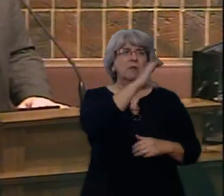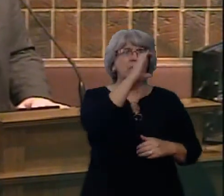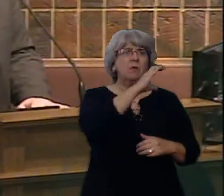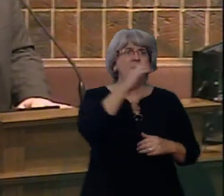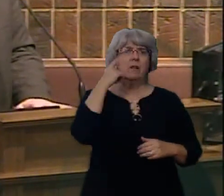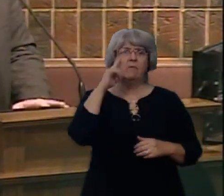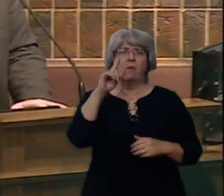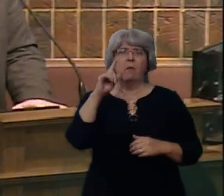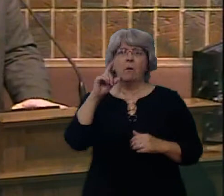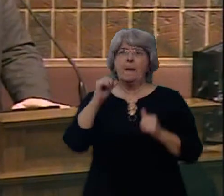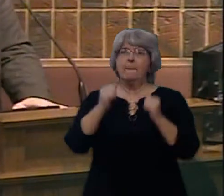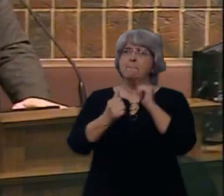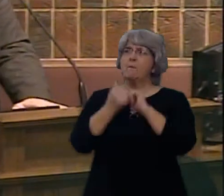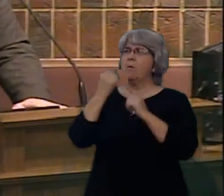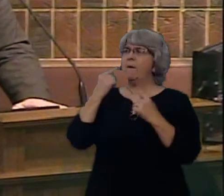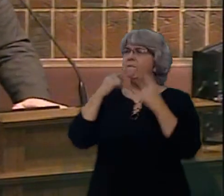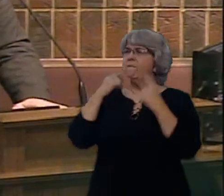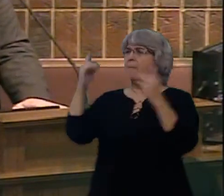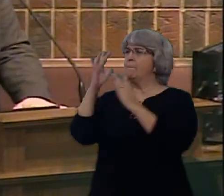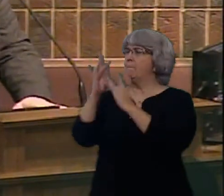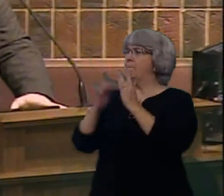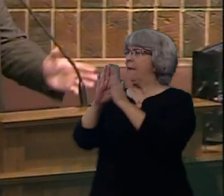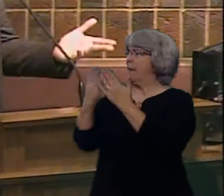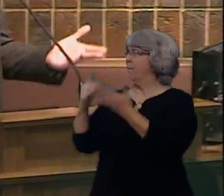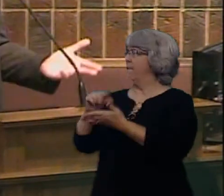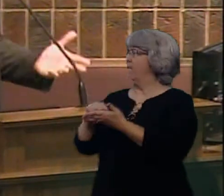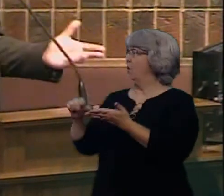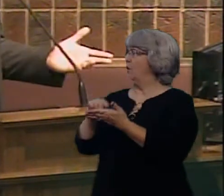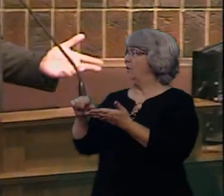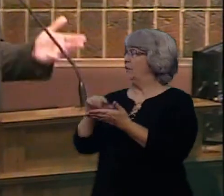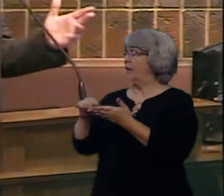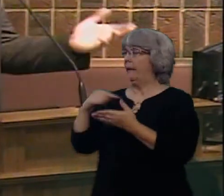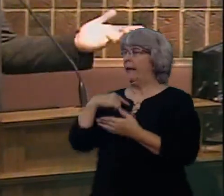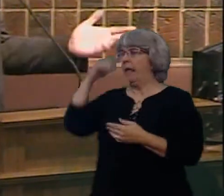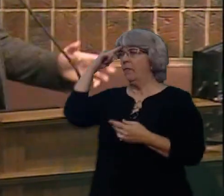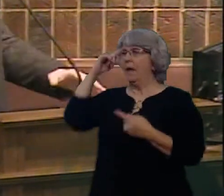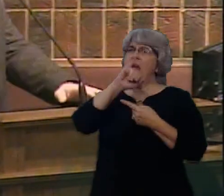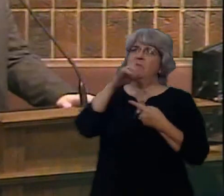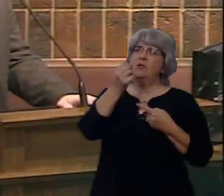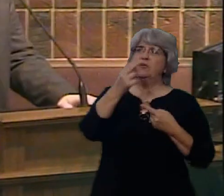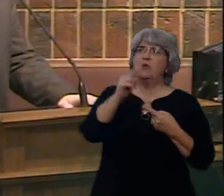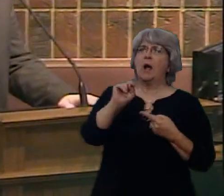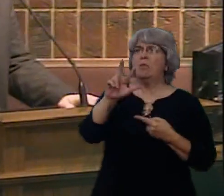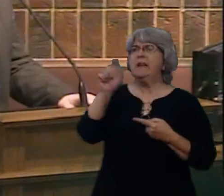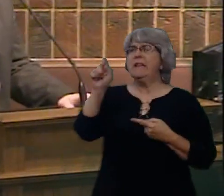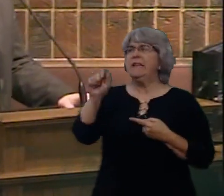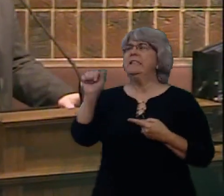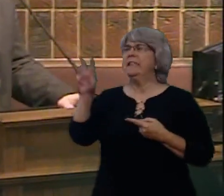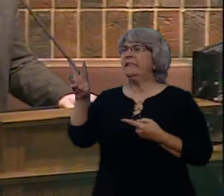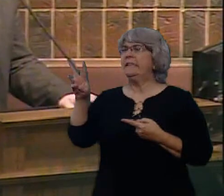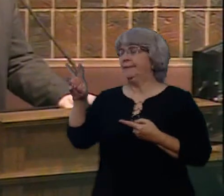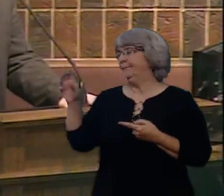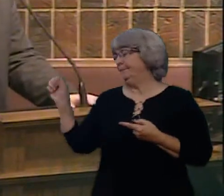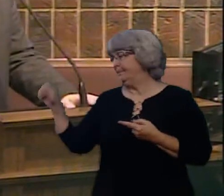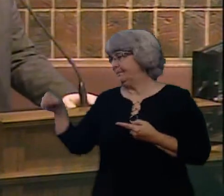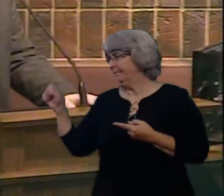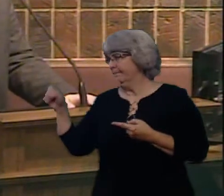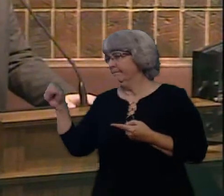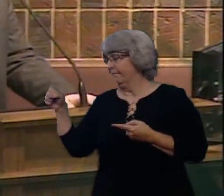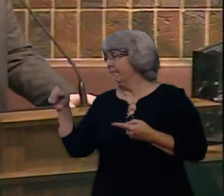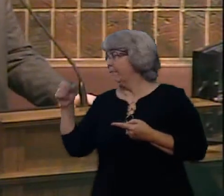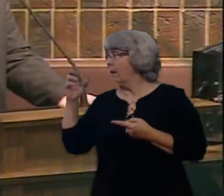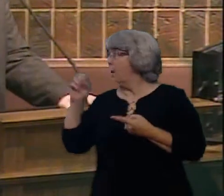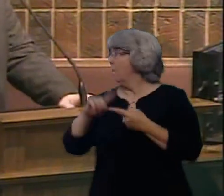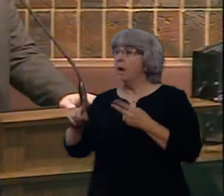most well-known Bible verse is. And I thought it'd be John 3:16, and most of them say that. But I actually found one that said the